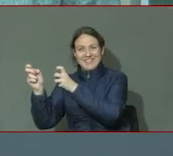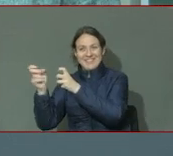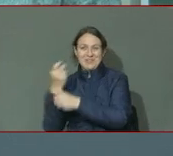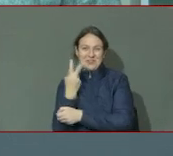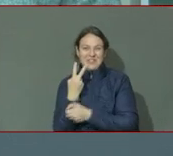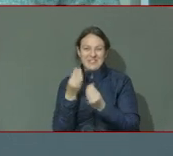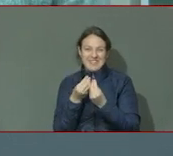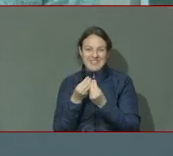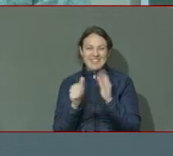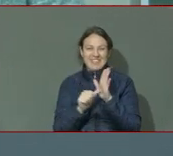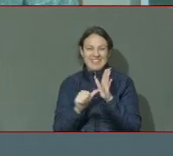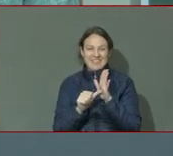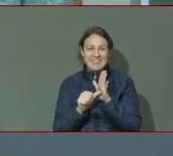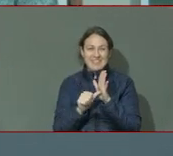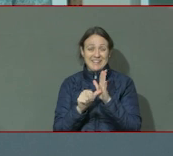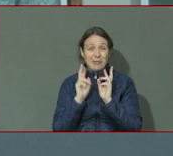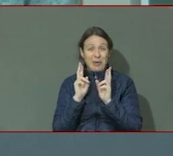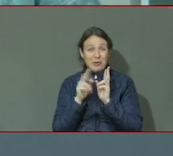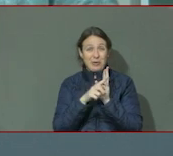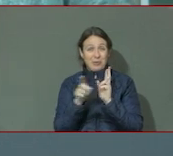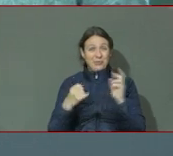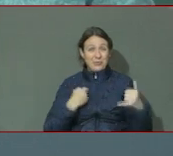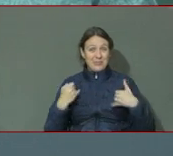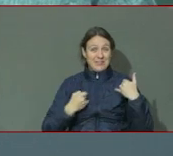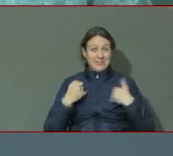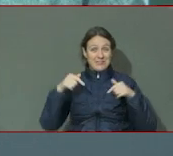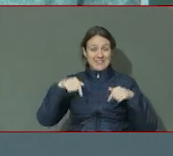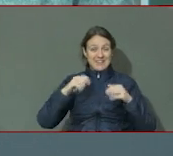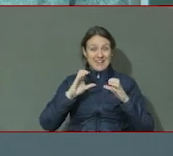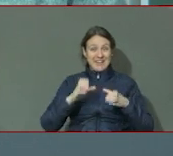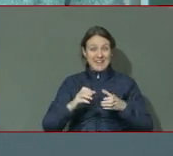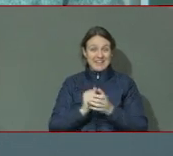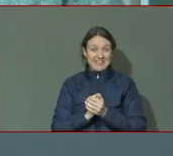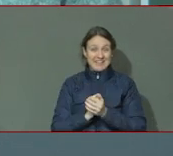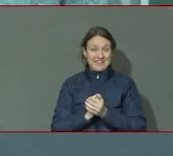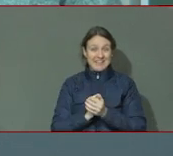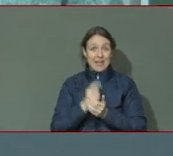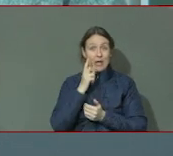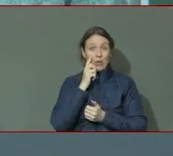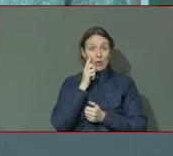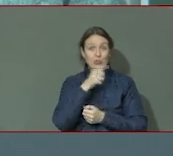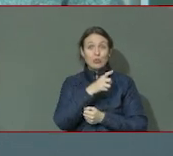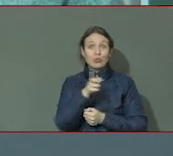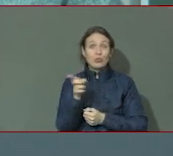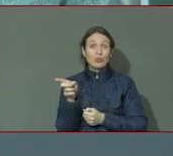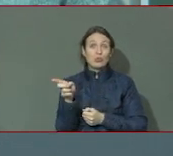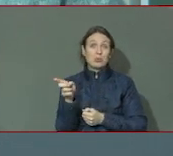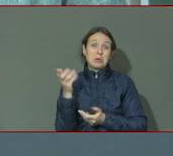there. So I really hope you enjoyed the lesson of today. And I will be seeing you